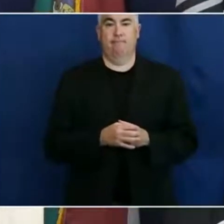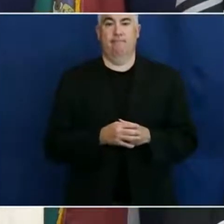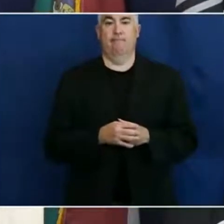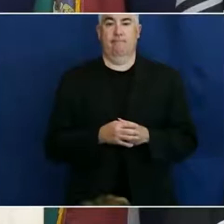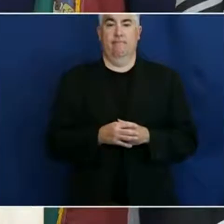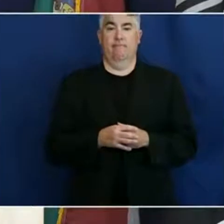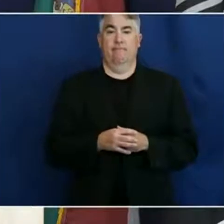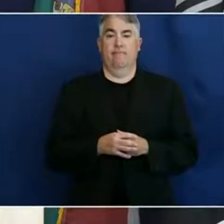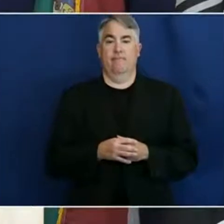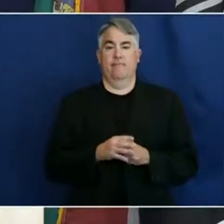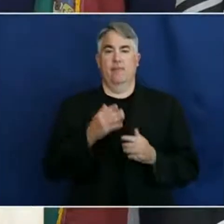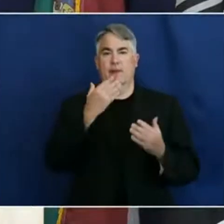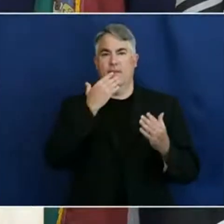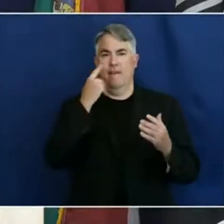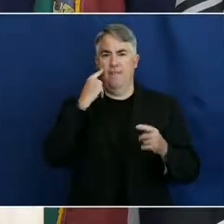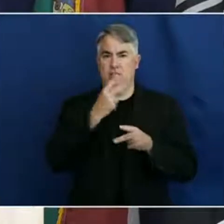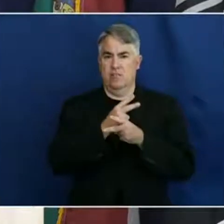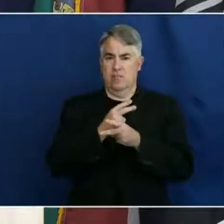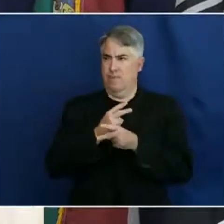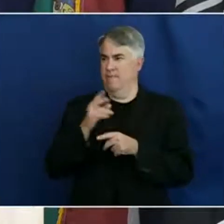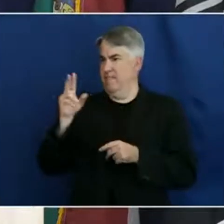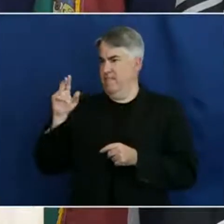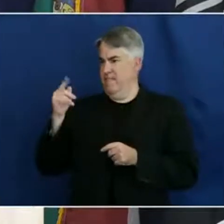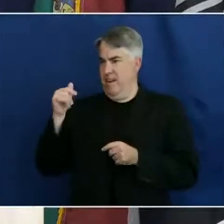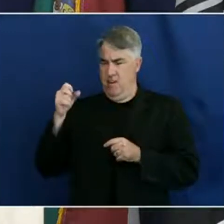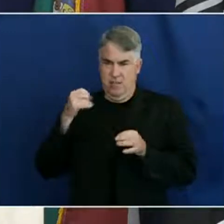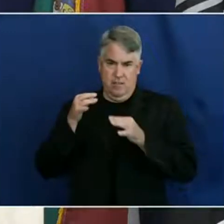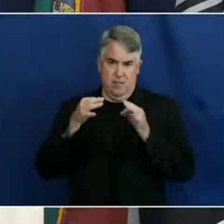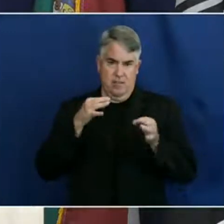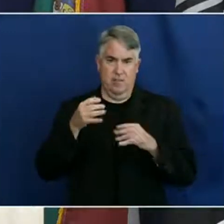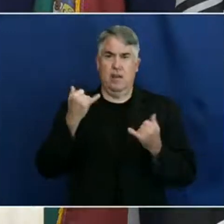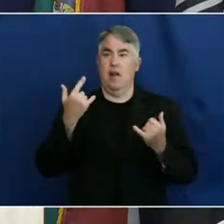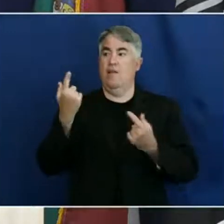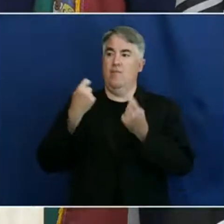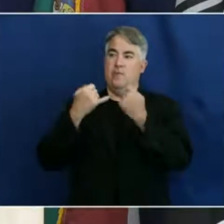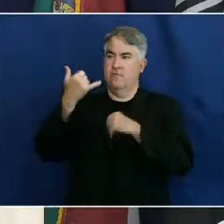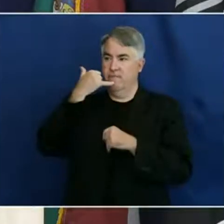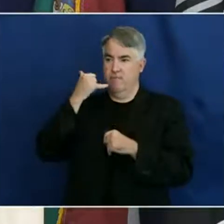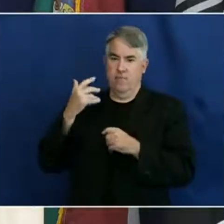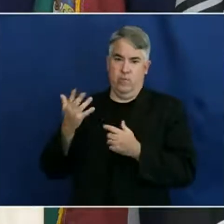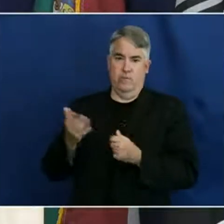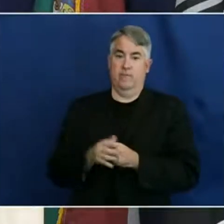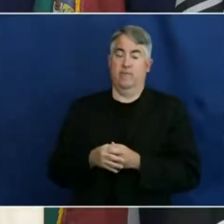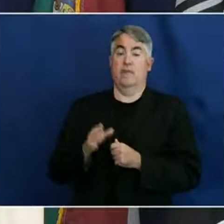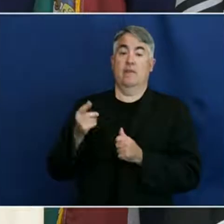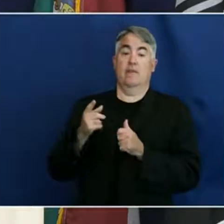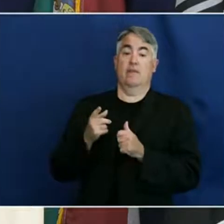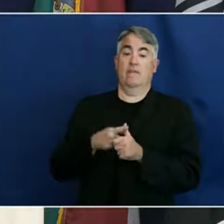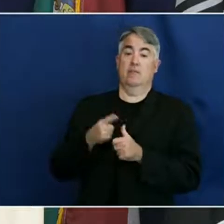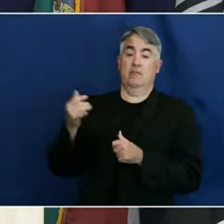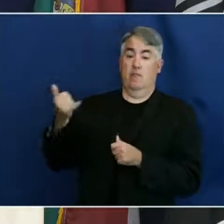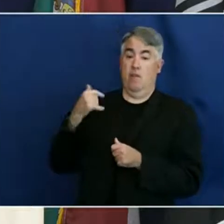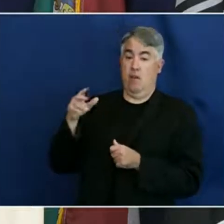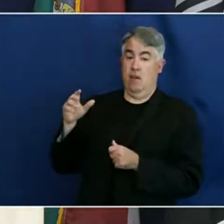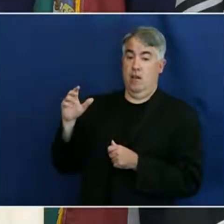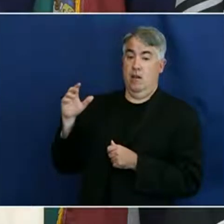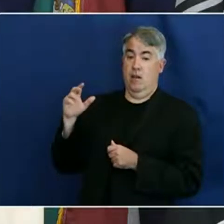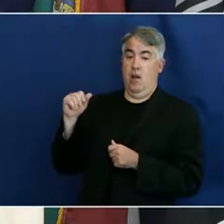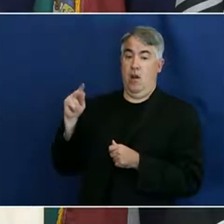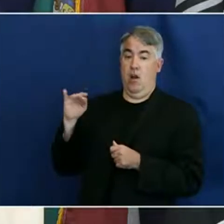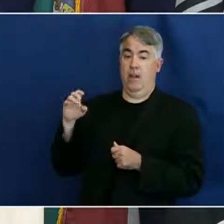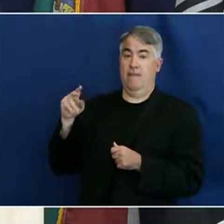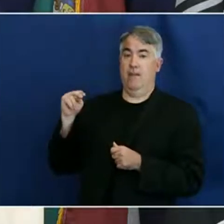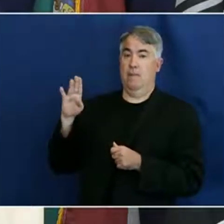Thank you, Supervisor Vargas. At this point, we'll go to our call-in questions first. This first call is from Artie Ojeda with